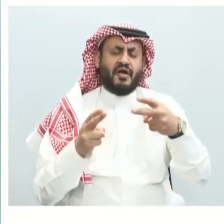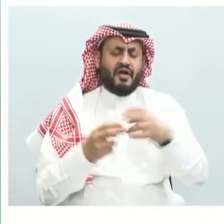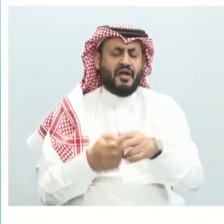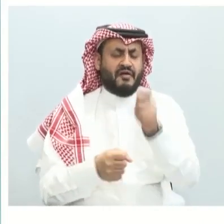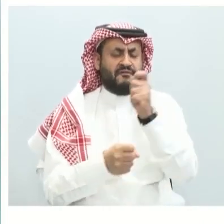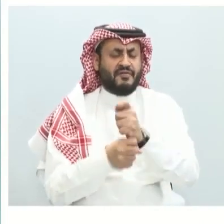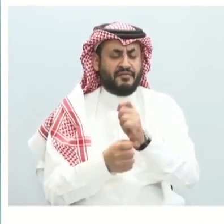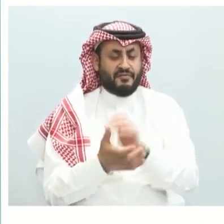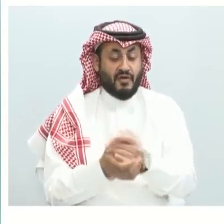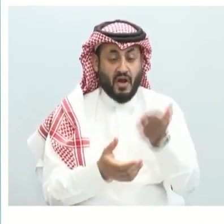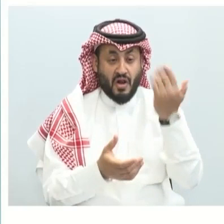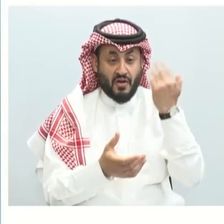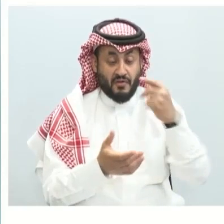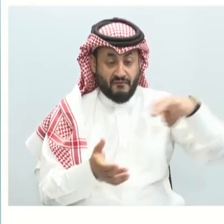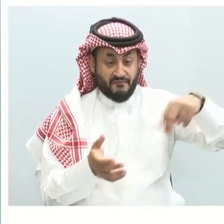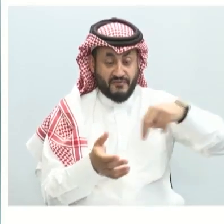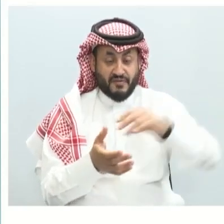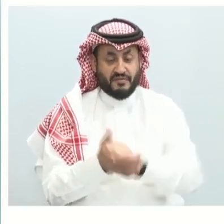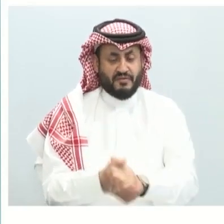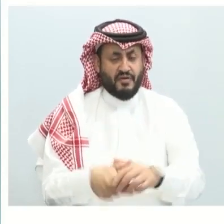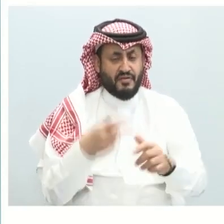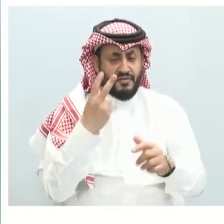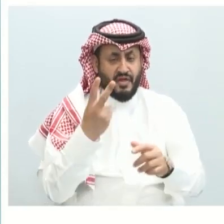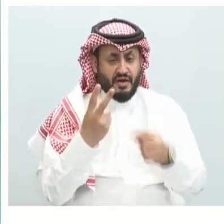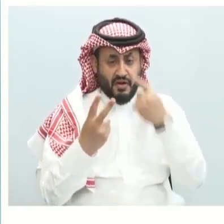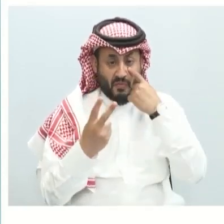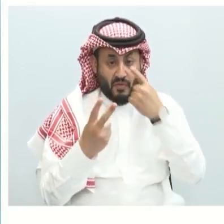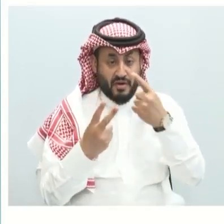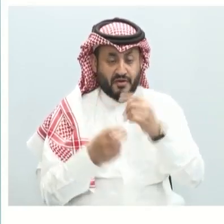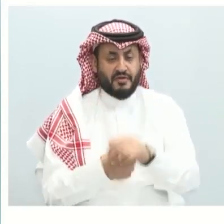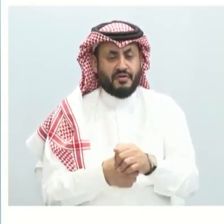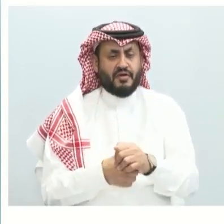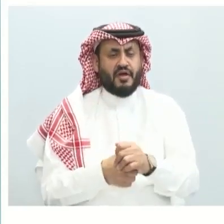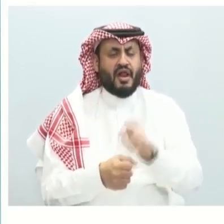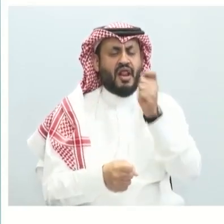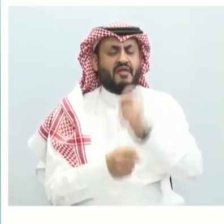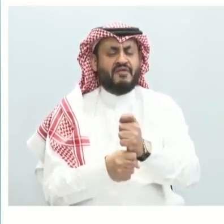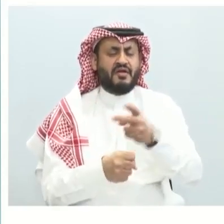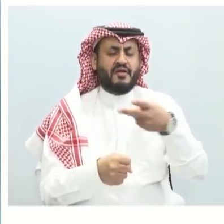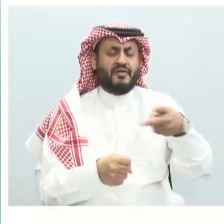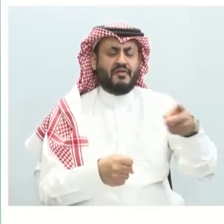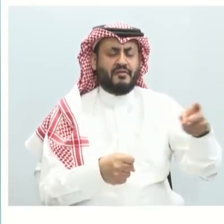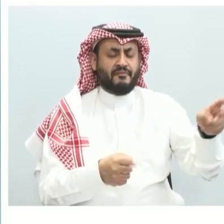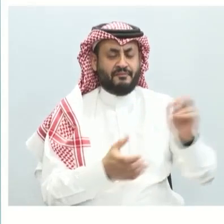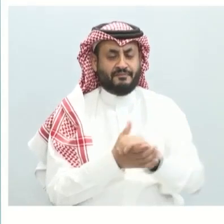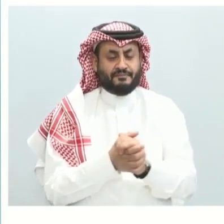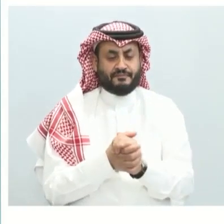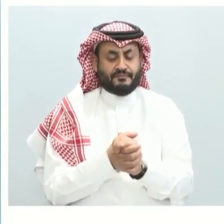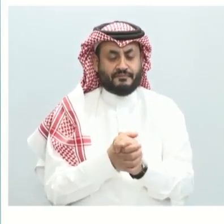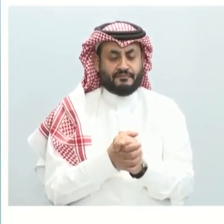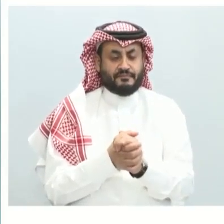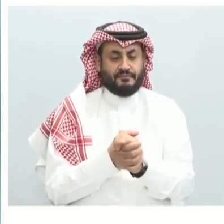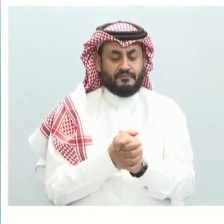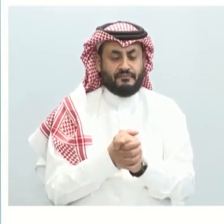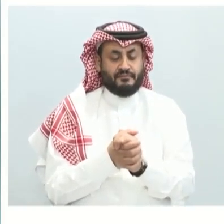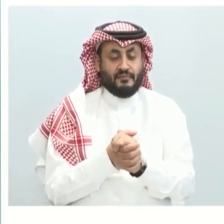said, I am going to visit. The verb is visit. And here we said, I am